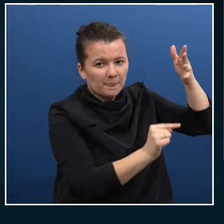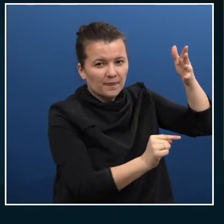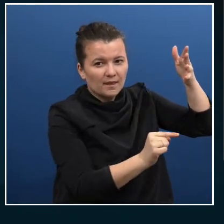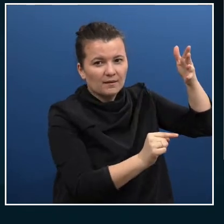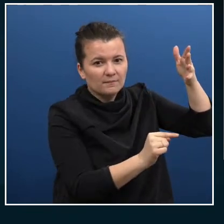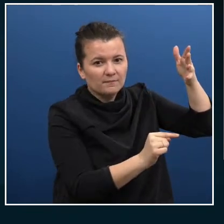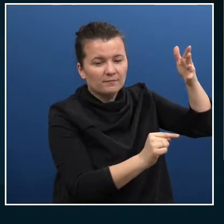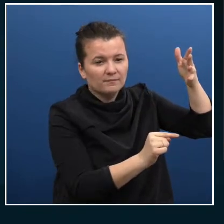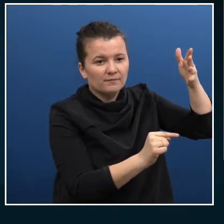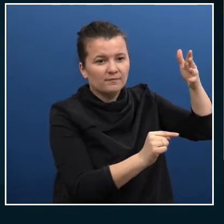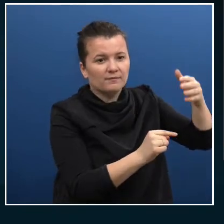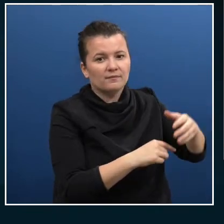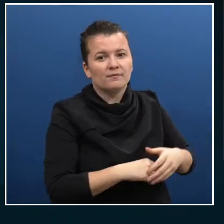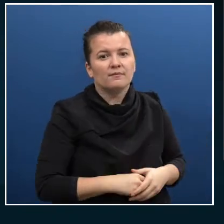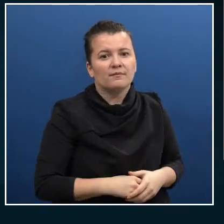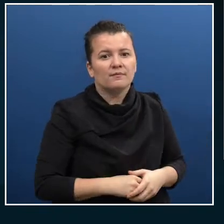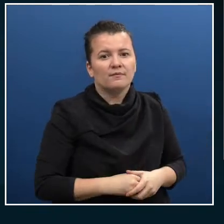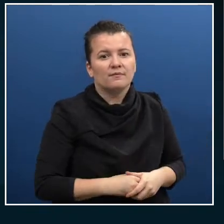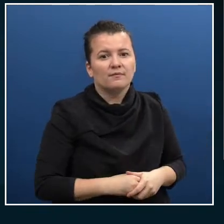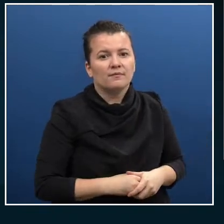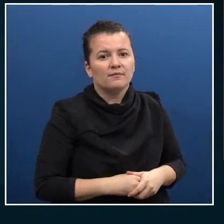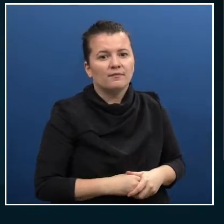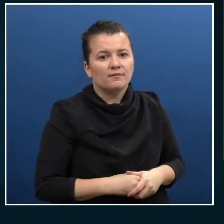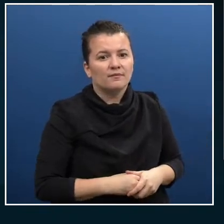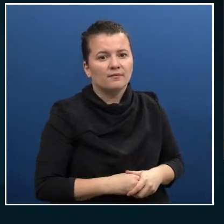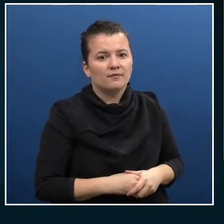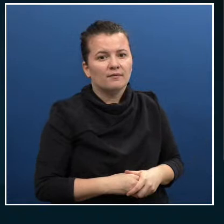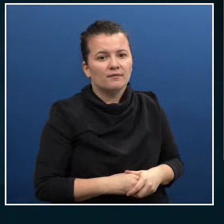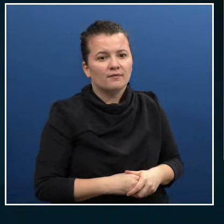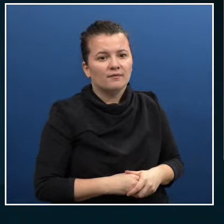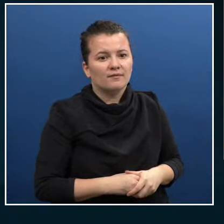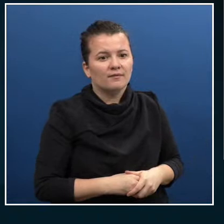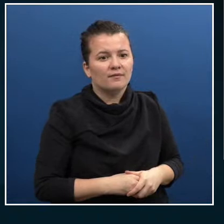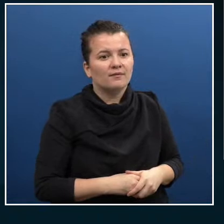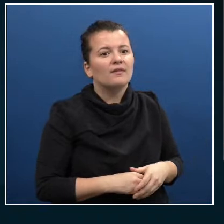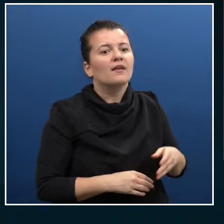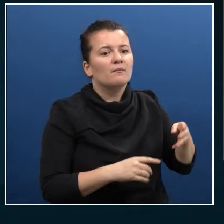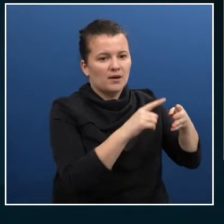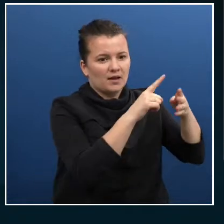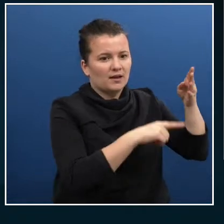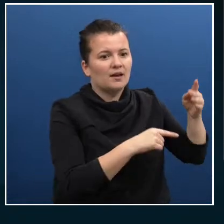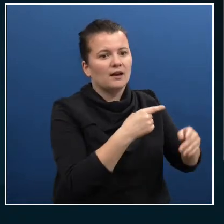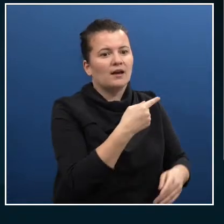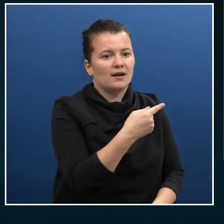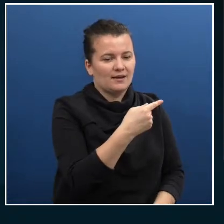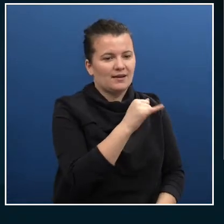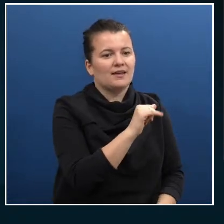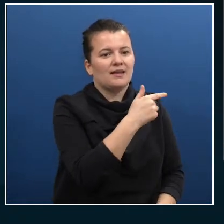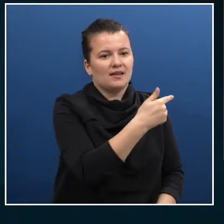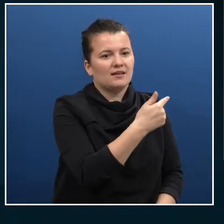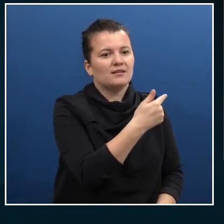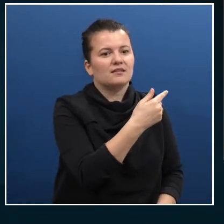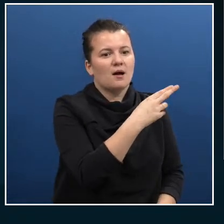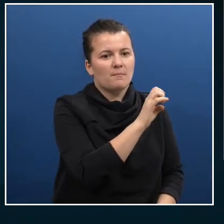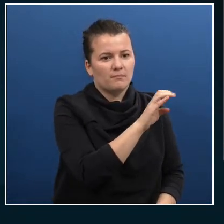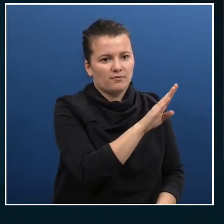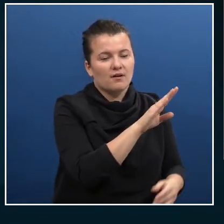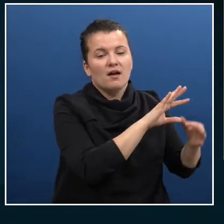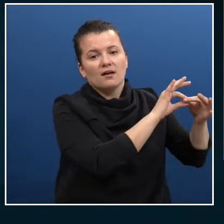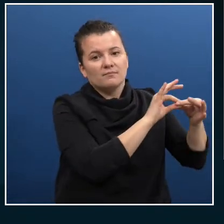Git that I have running in the repo in DevOps, in Azure DevOps, and there you